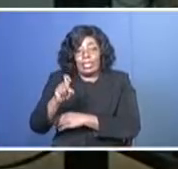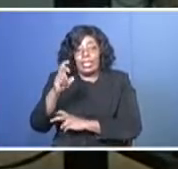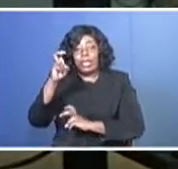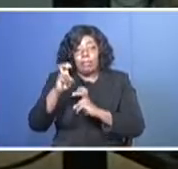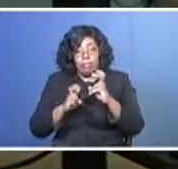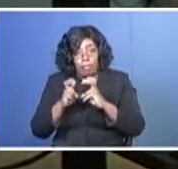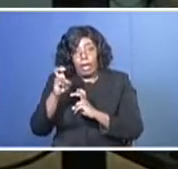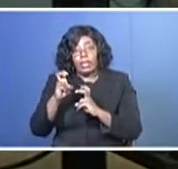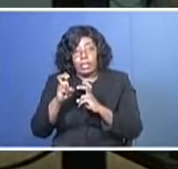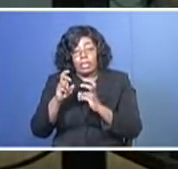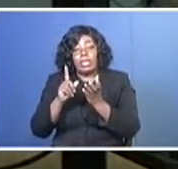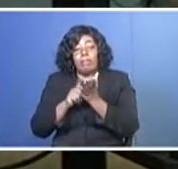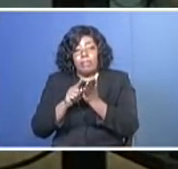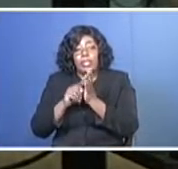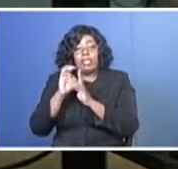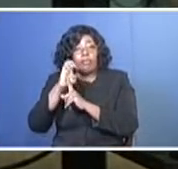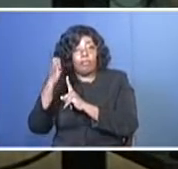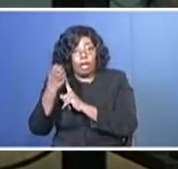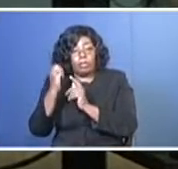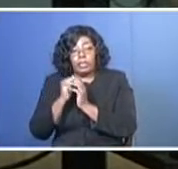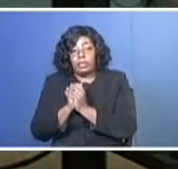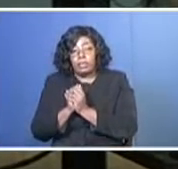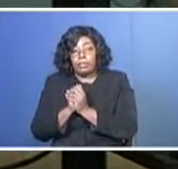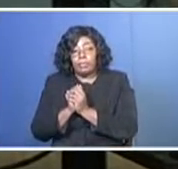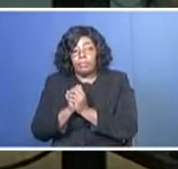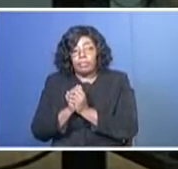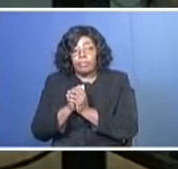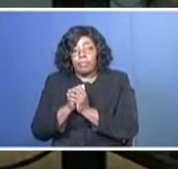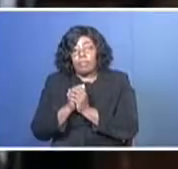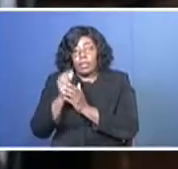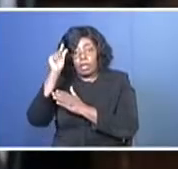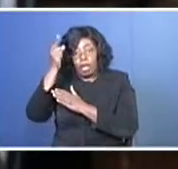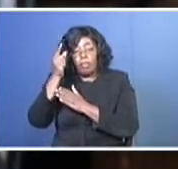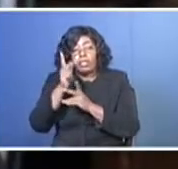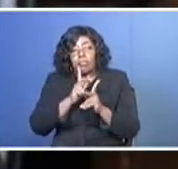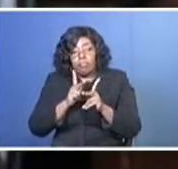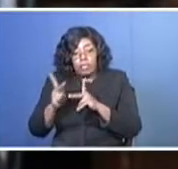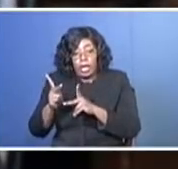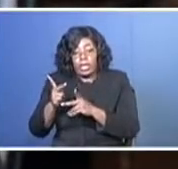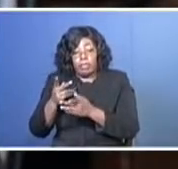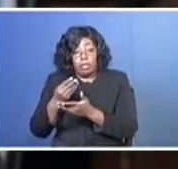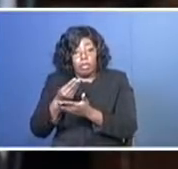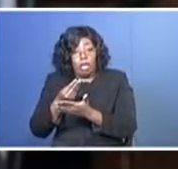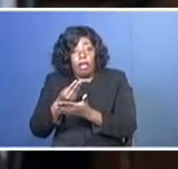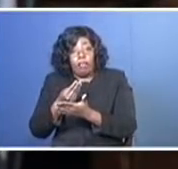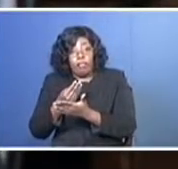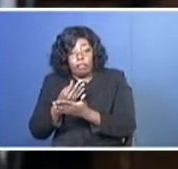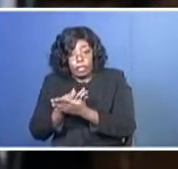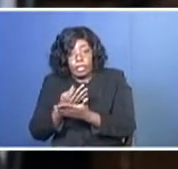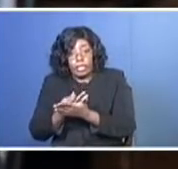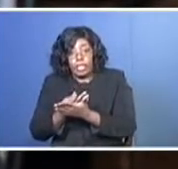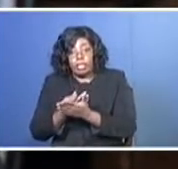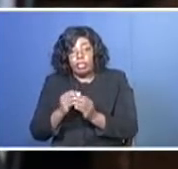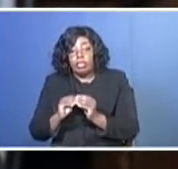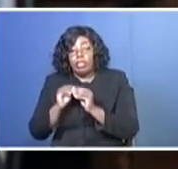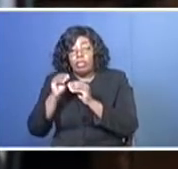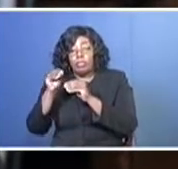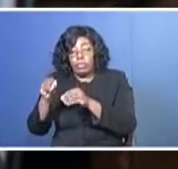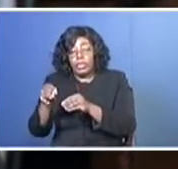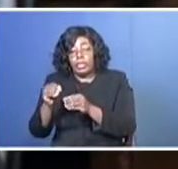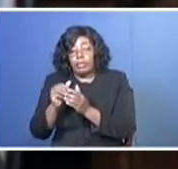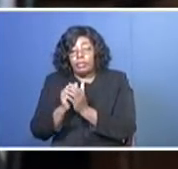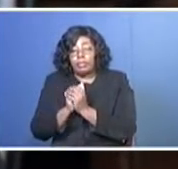competitive media environment. Plan, or the government plan, will be about funding and putting